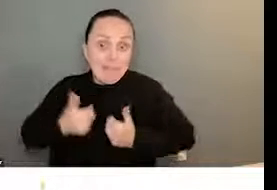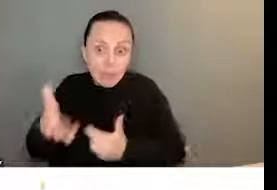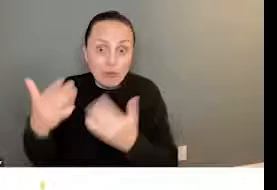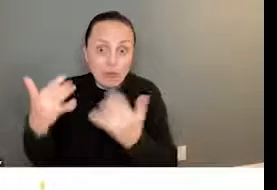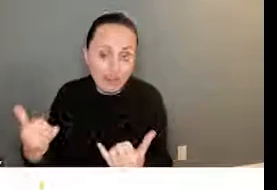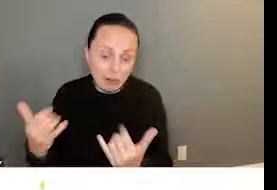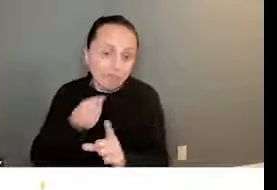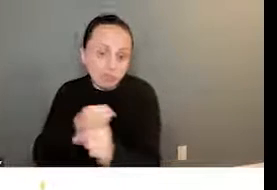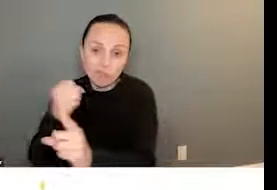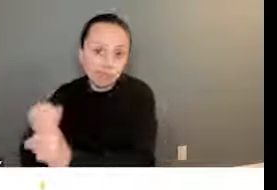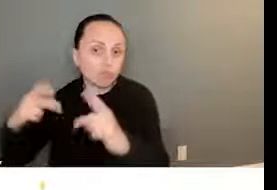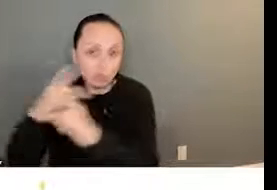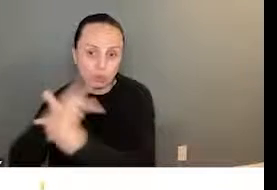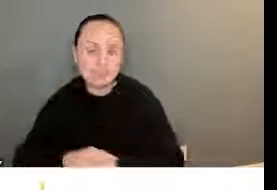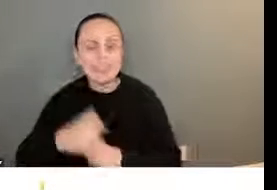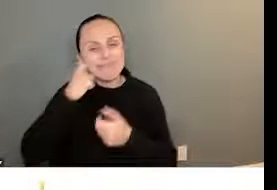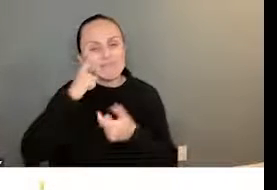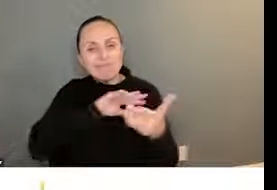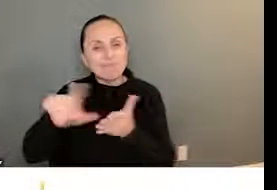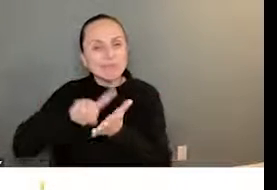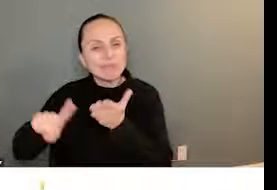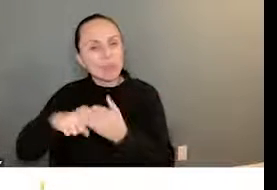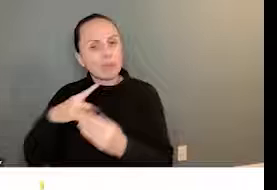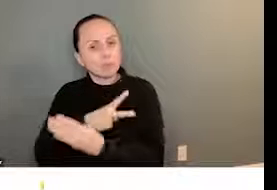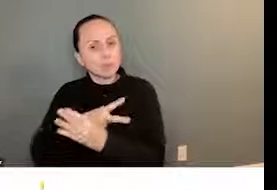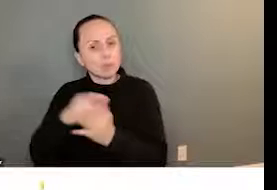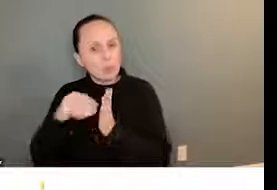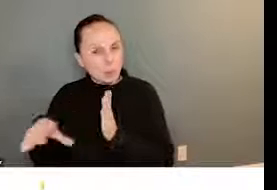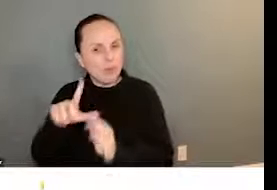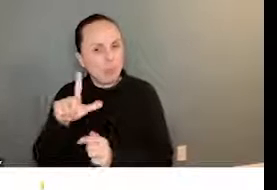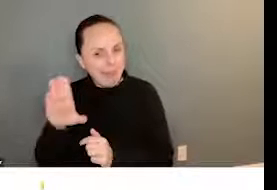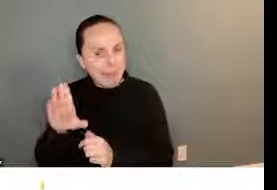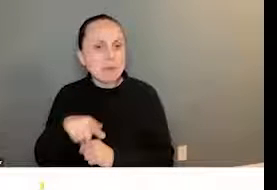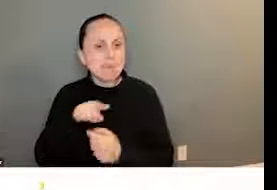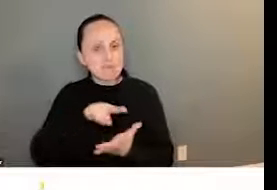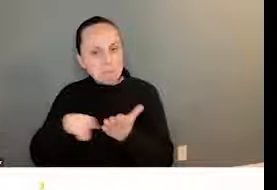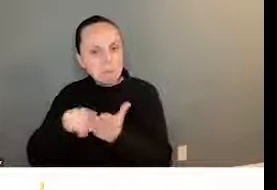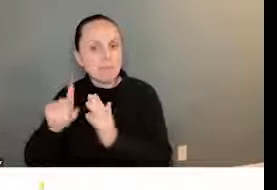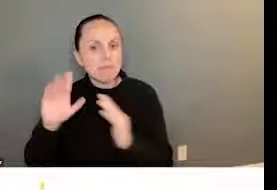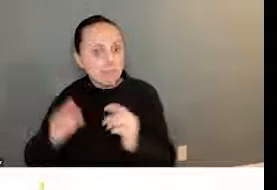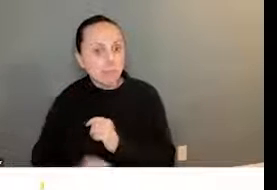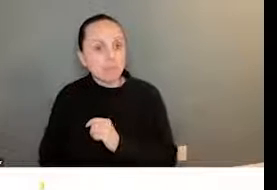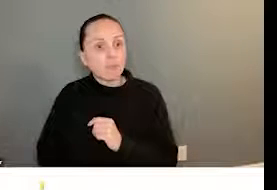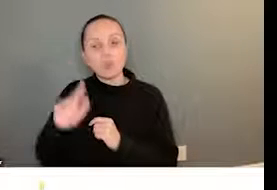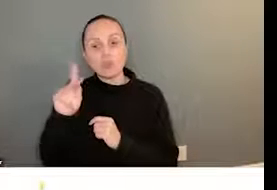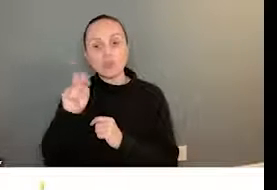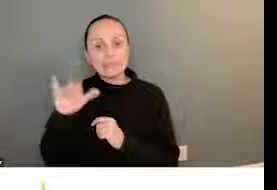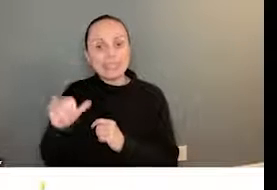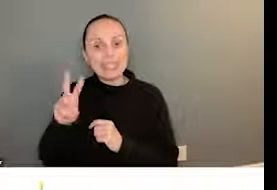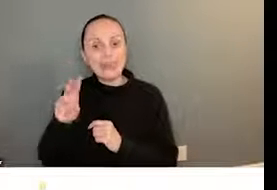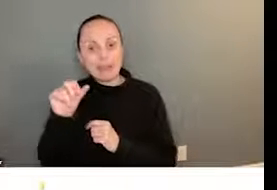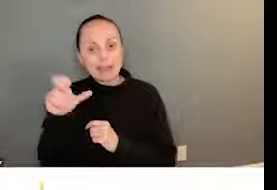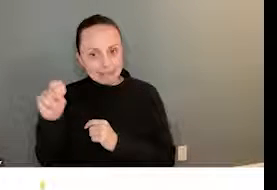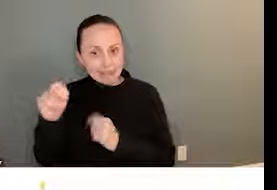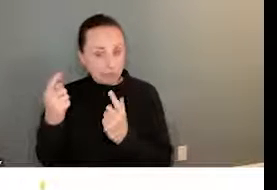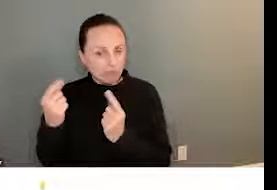So a recent study that was led by one of the graduate students in the lab, Cesar Estienne, and one of the postdocs in the lab, Christine Wilkinson, took